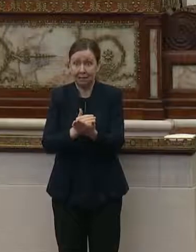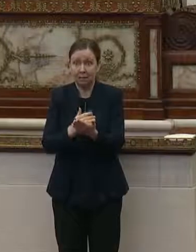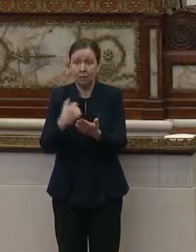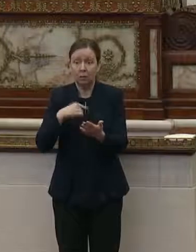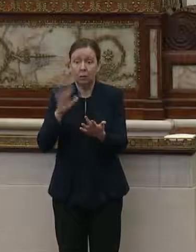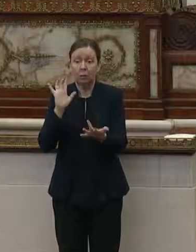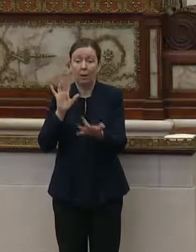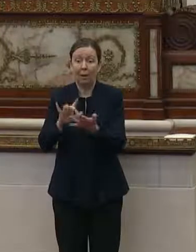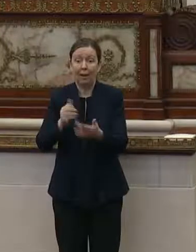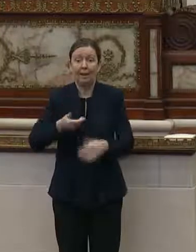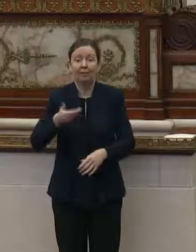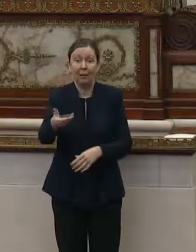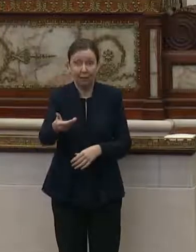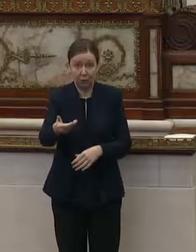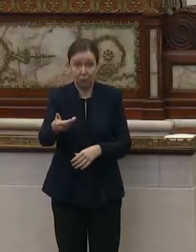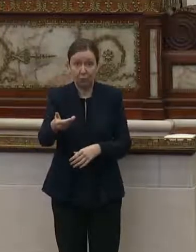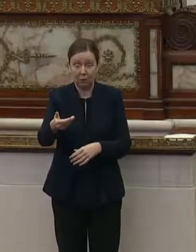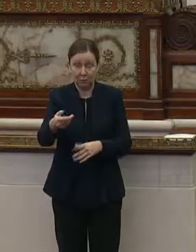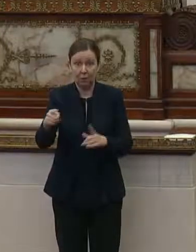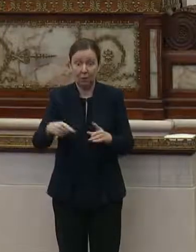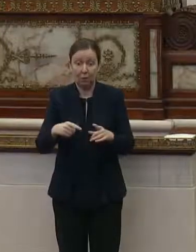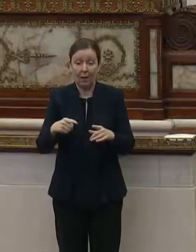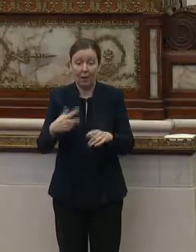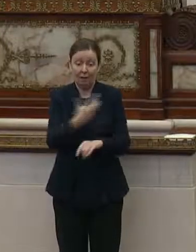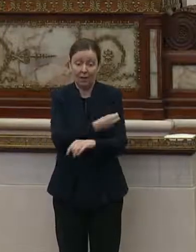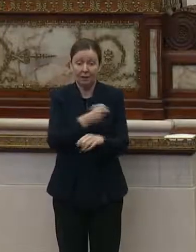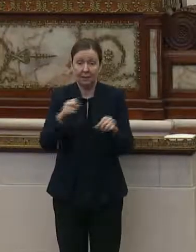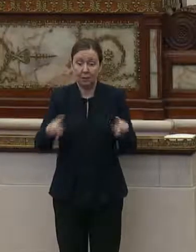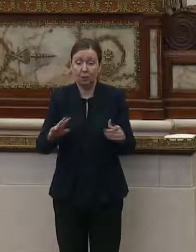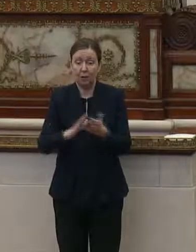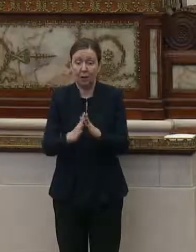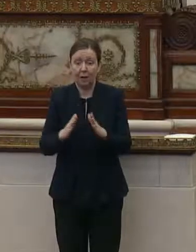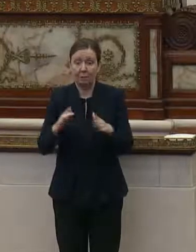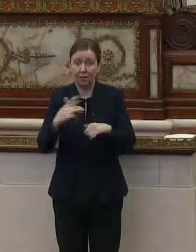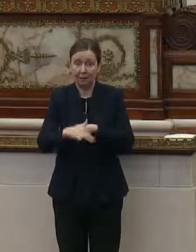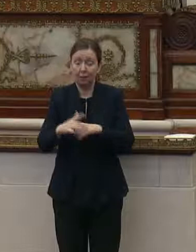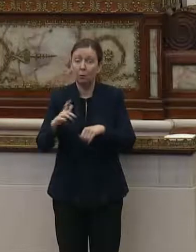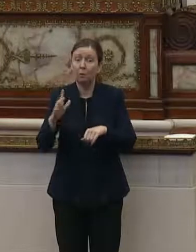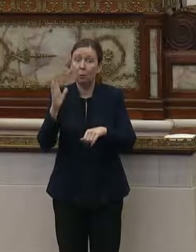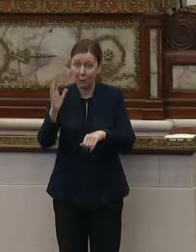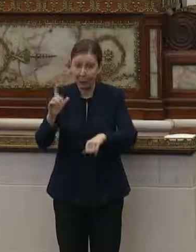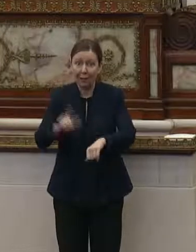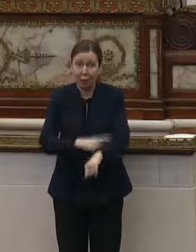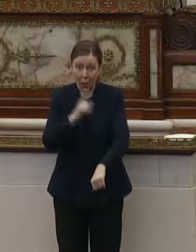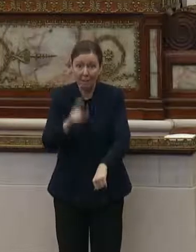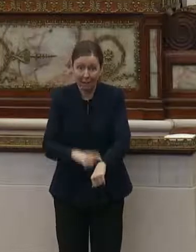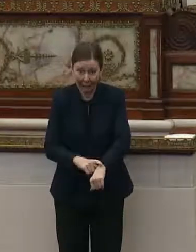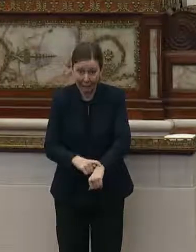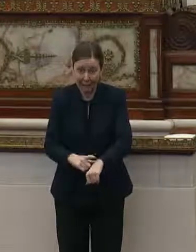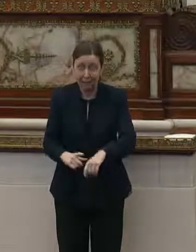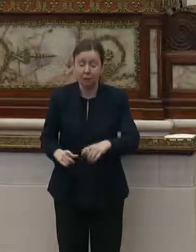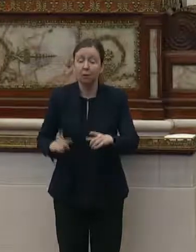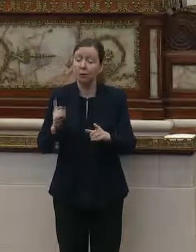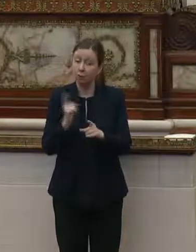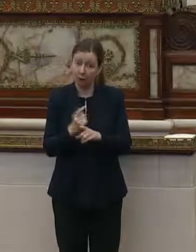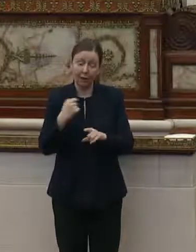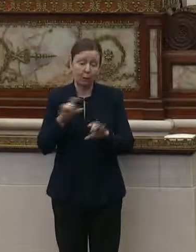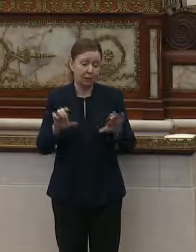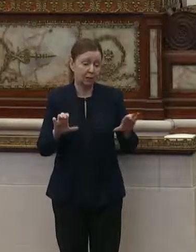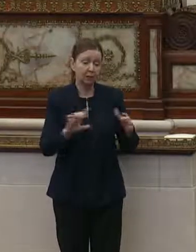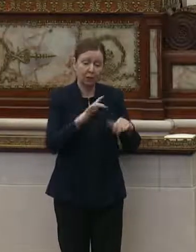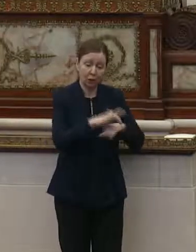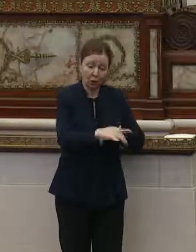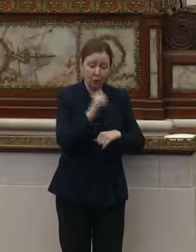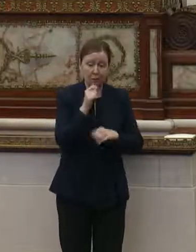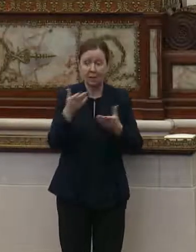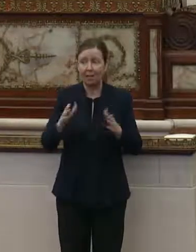back to, invite you when a vaccine opportunity becomes available, and it's going to be a long time. So we should have done it earlier, and we should not have